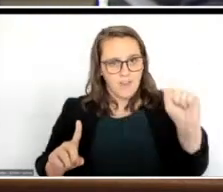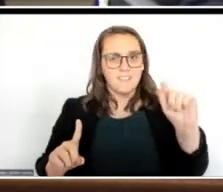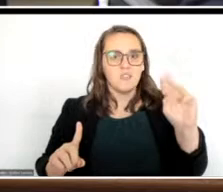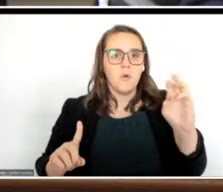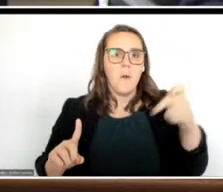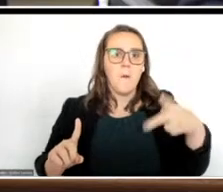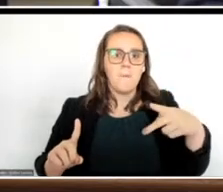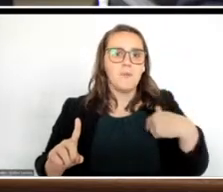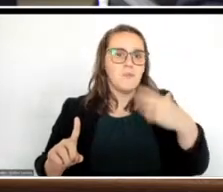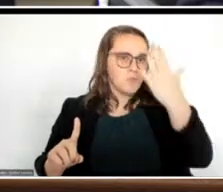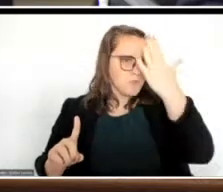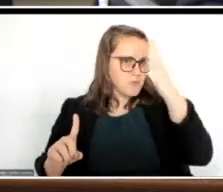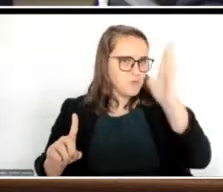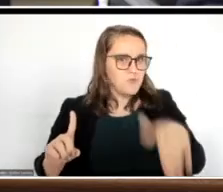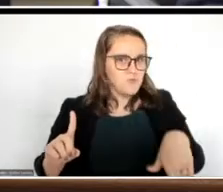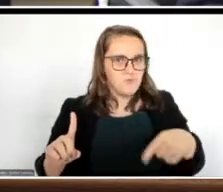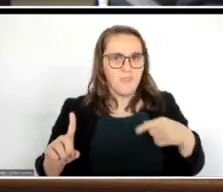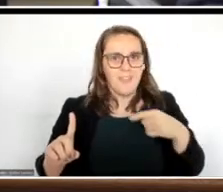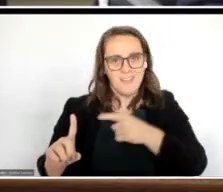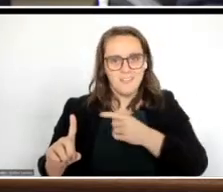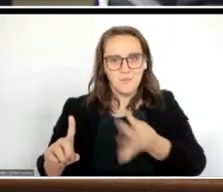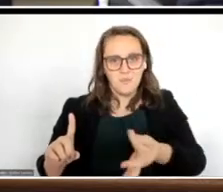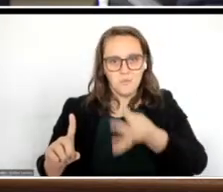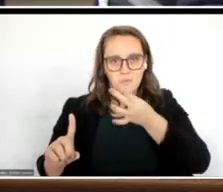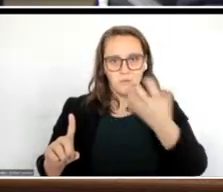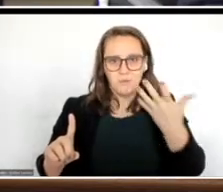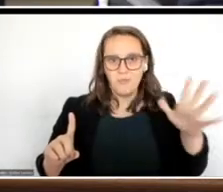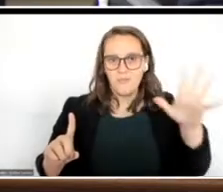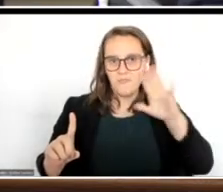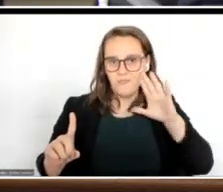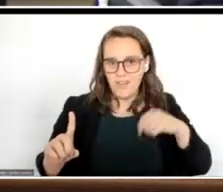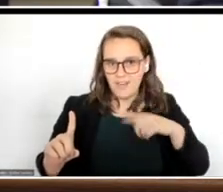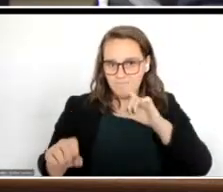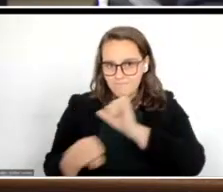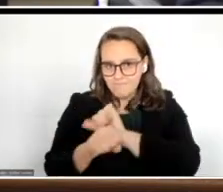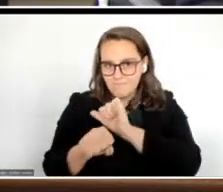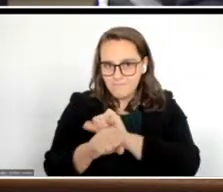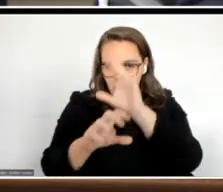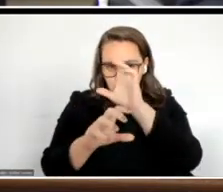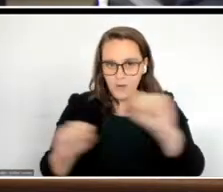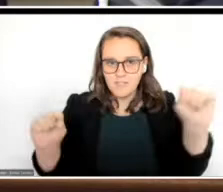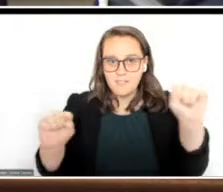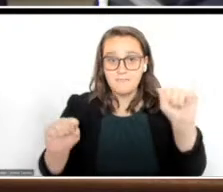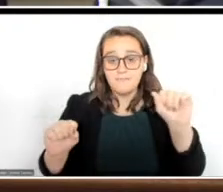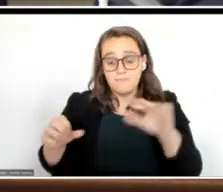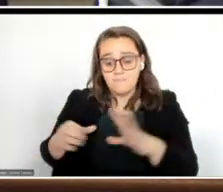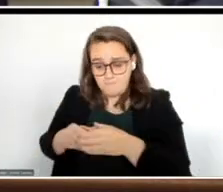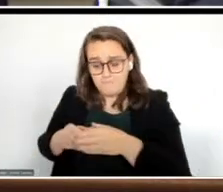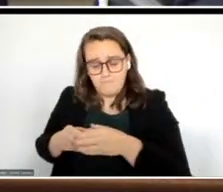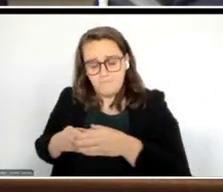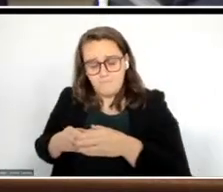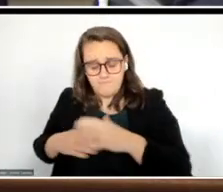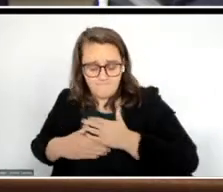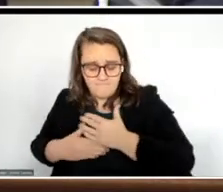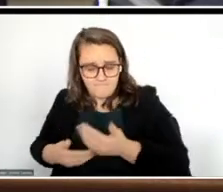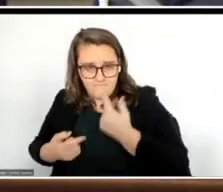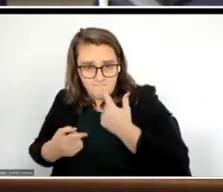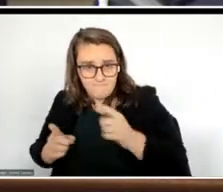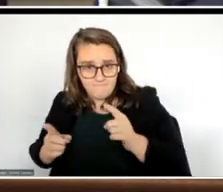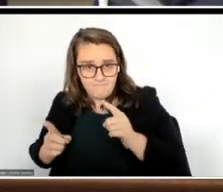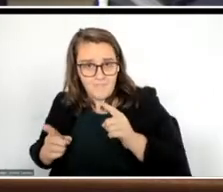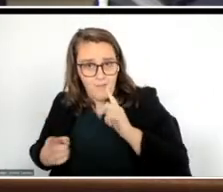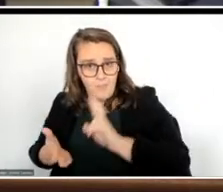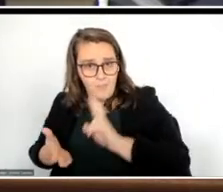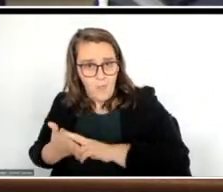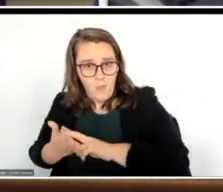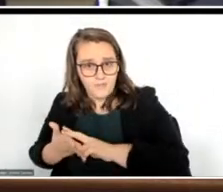end. At the same time that President Trump was acknowledging privately that he had lost the election, he was hearing that there was no evidence of